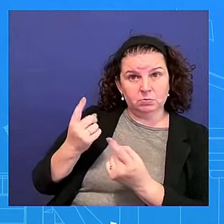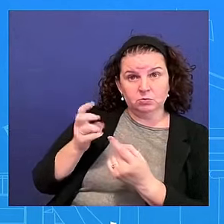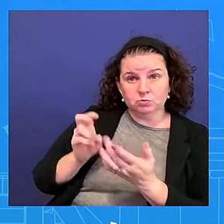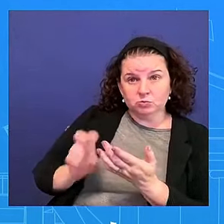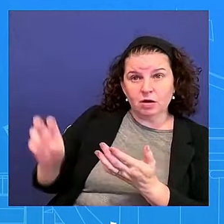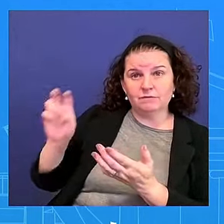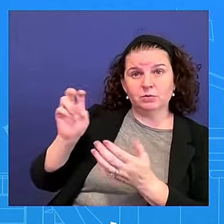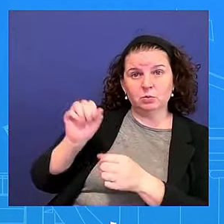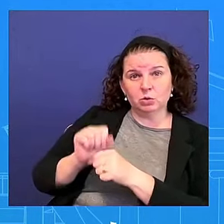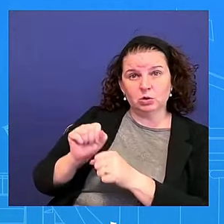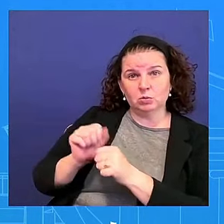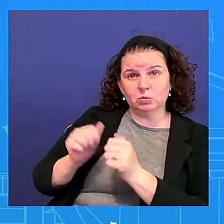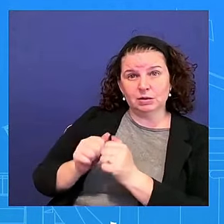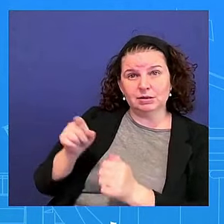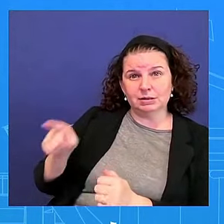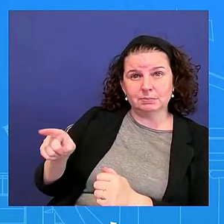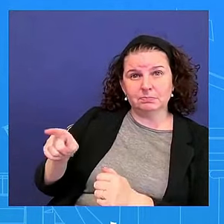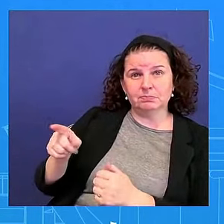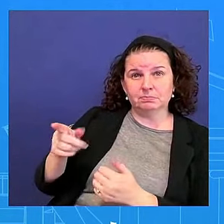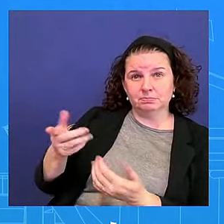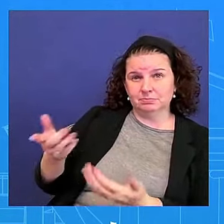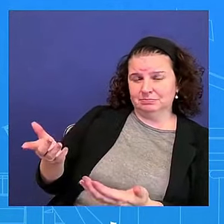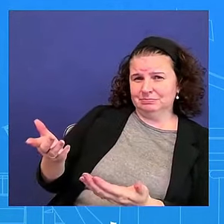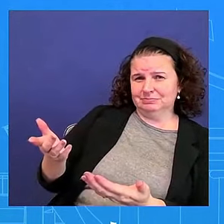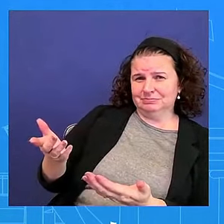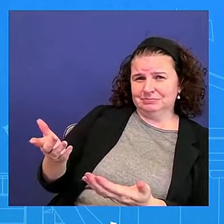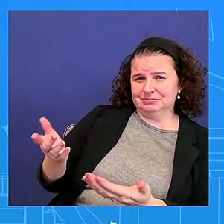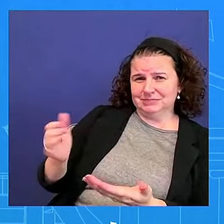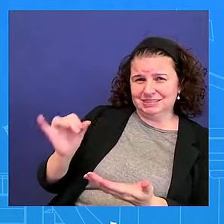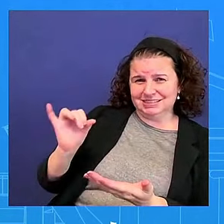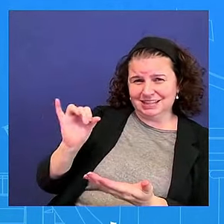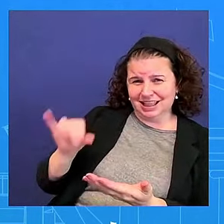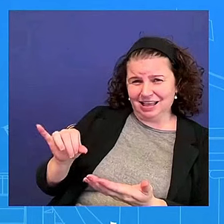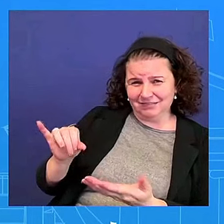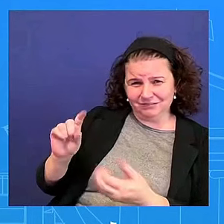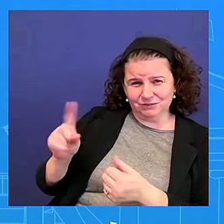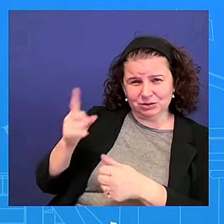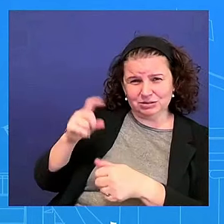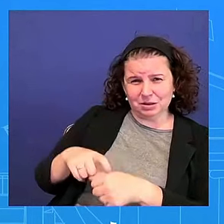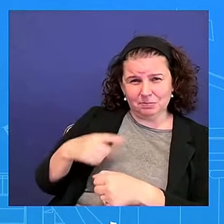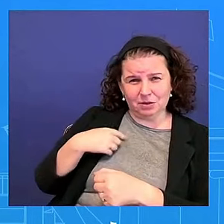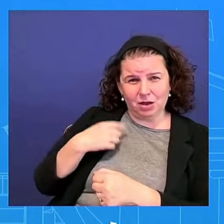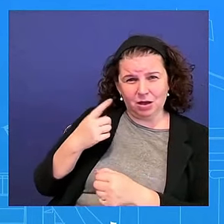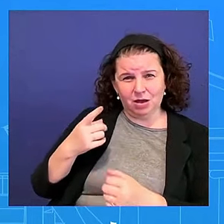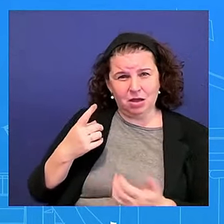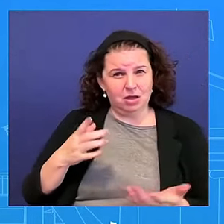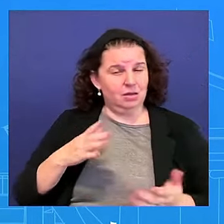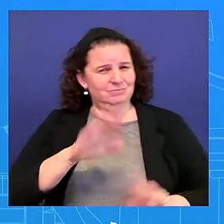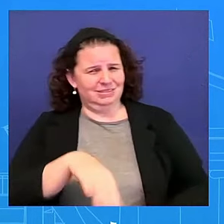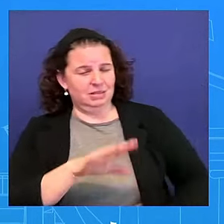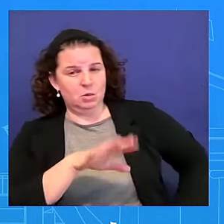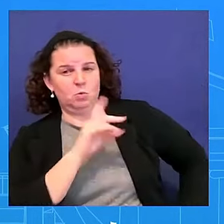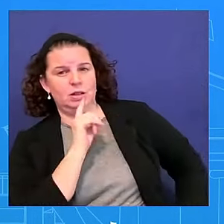look, that is the first time I've ever heard that, was in that reporting.